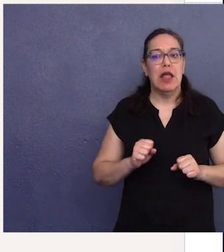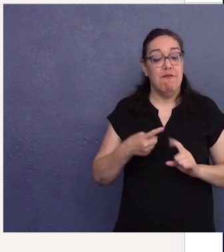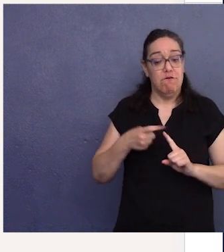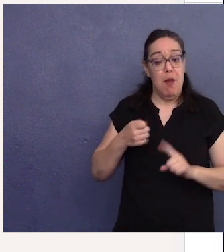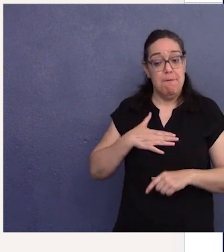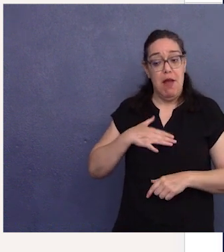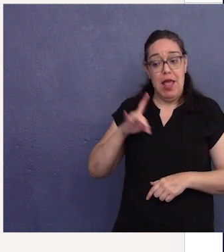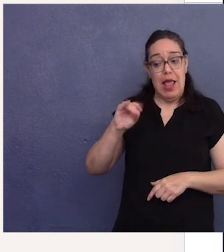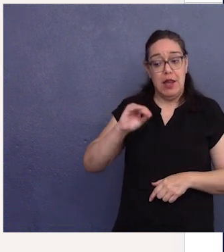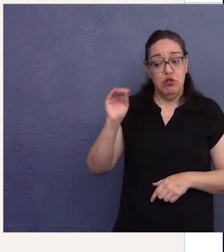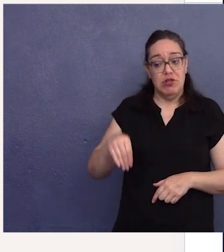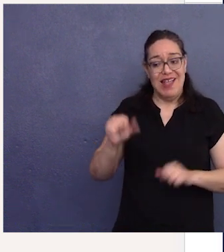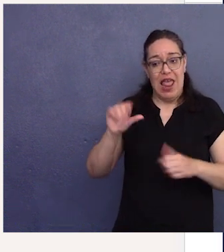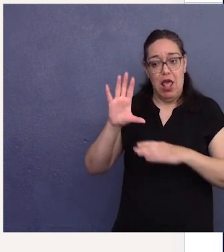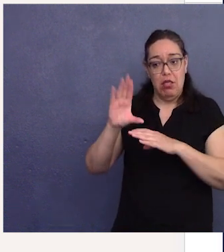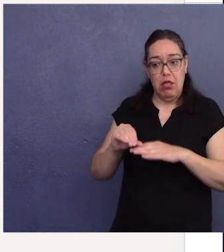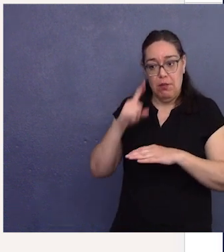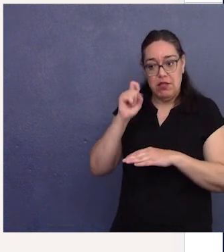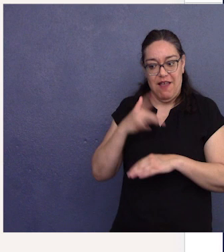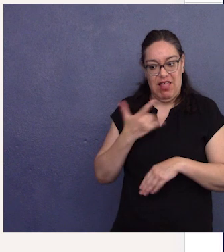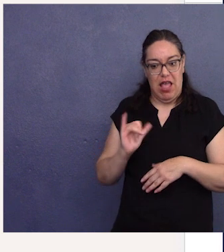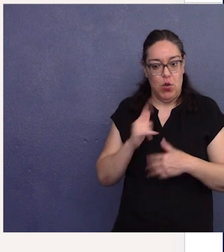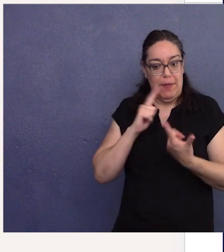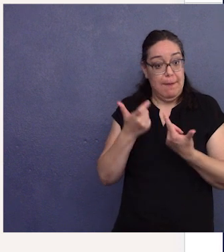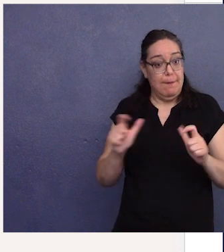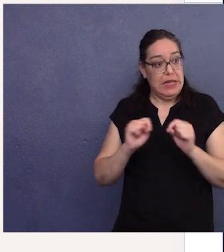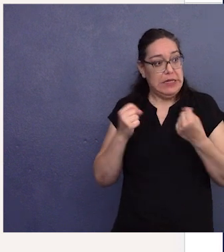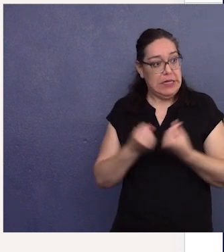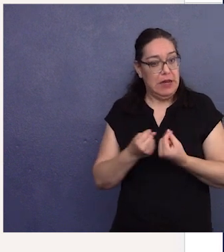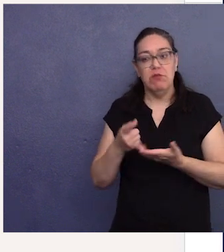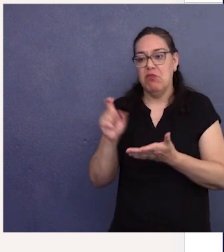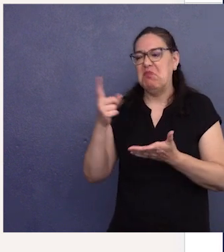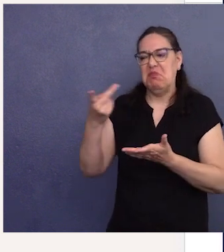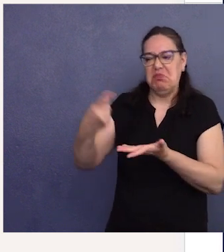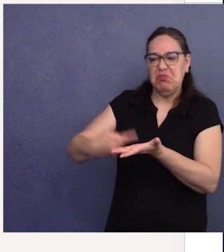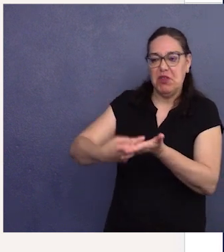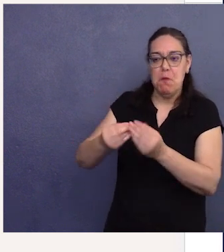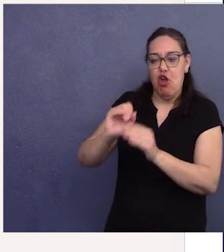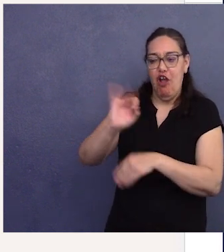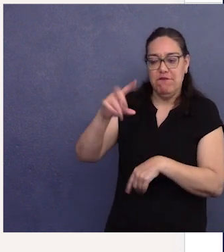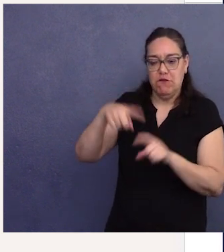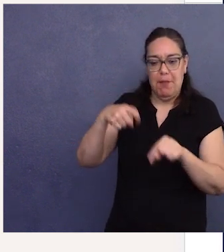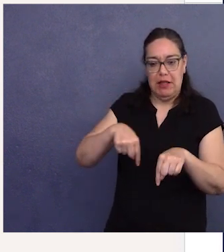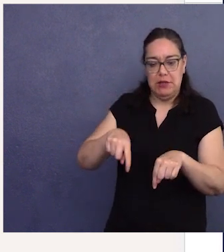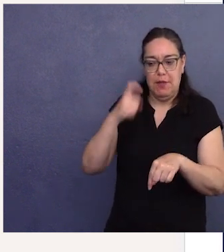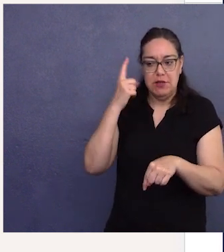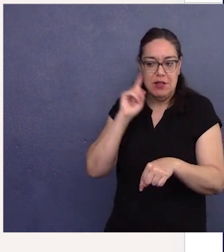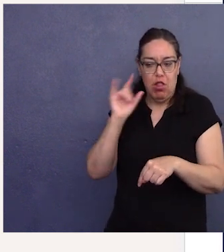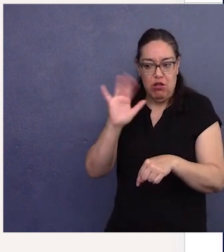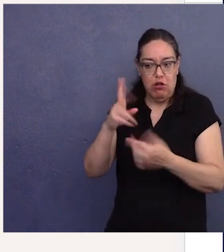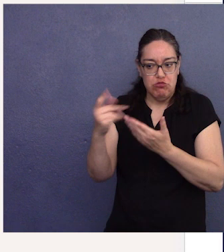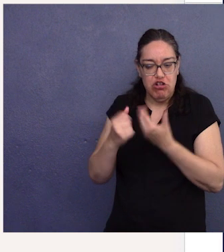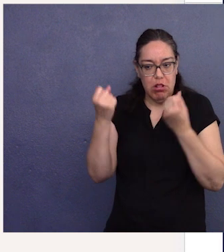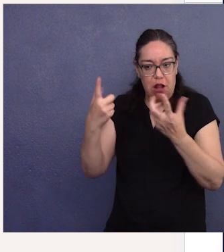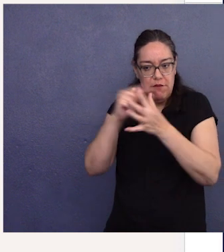80% though? Because I feel like it's going to be a pretty big team, and I'm just. All right, let's take it offline, because it sounds like your project has a lot